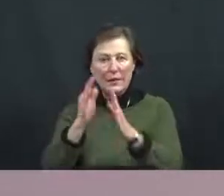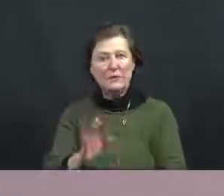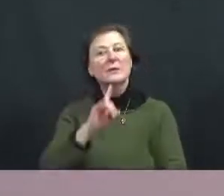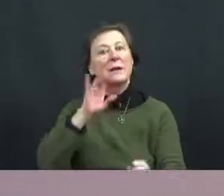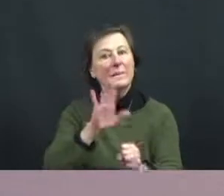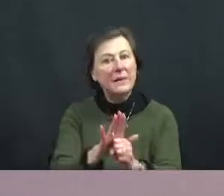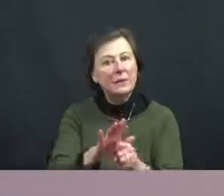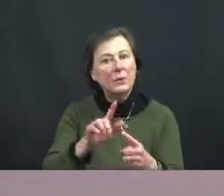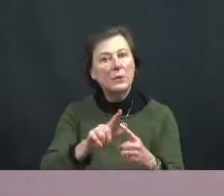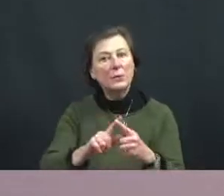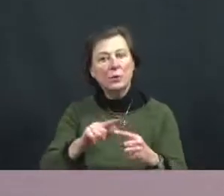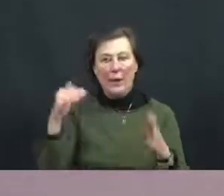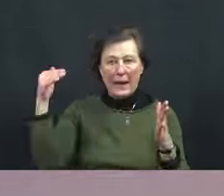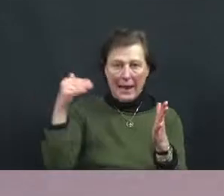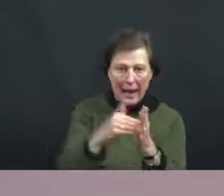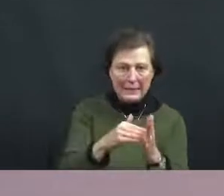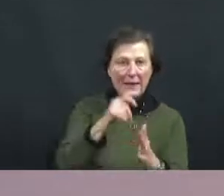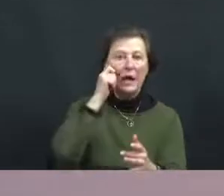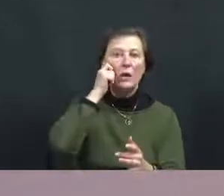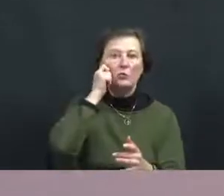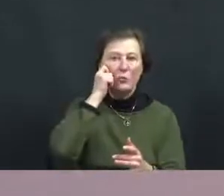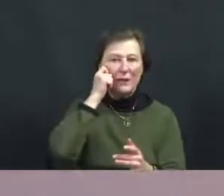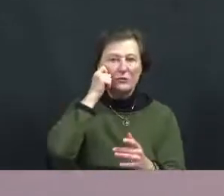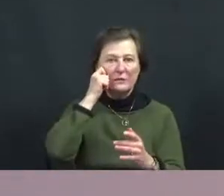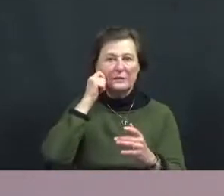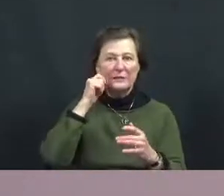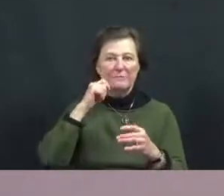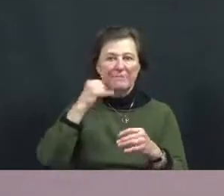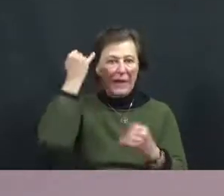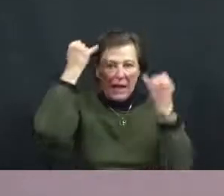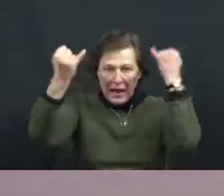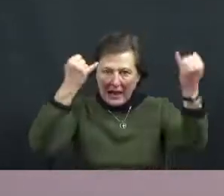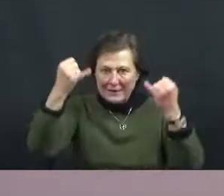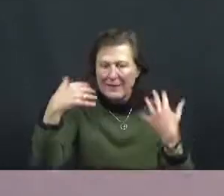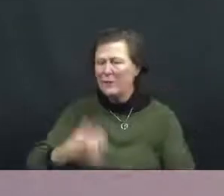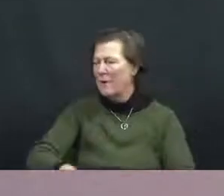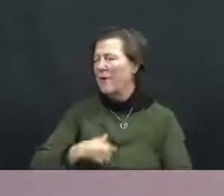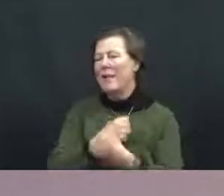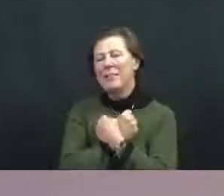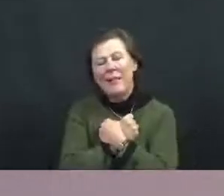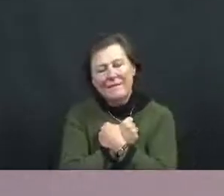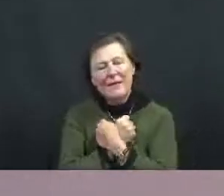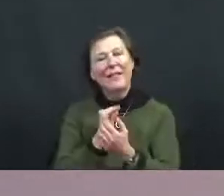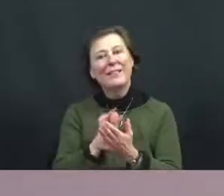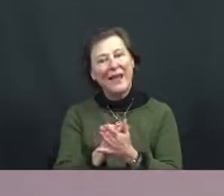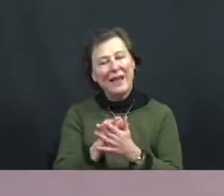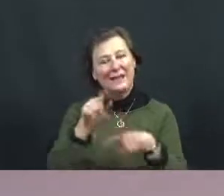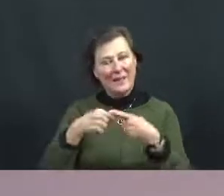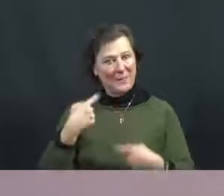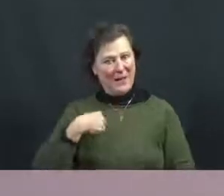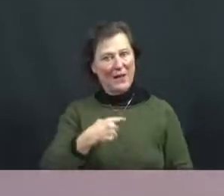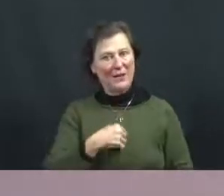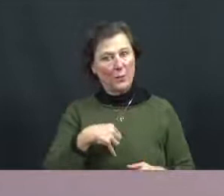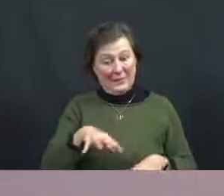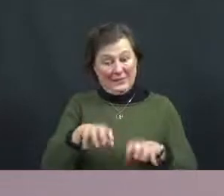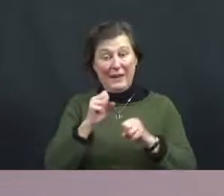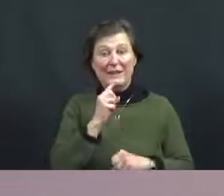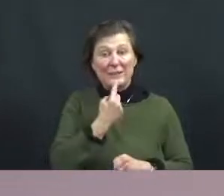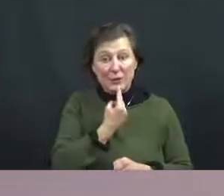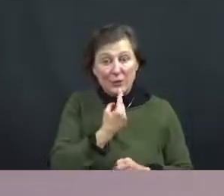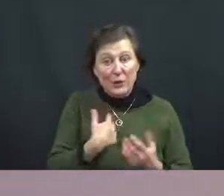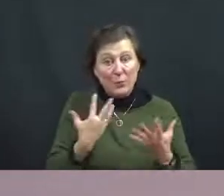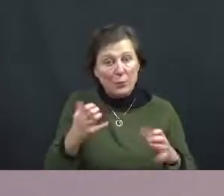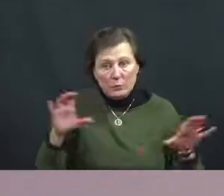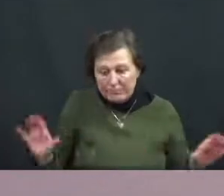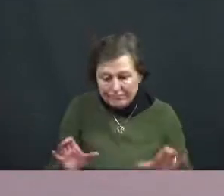to anti-racist initiatives. I loved that about us, that we were taking this seriously and we wanted to do